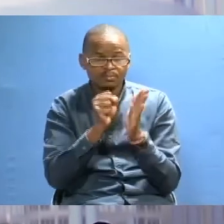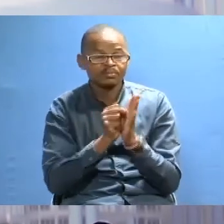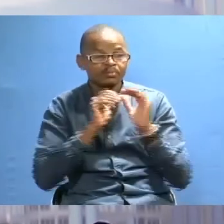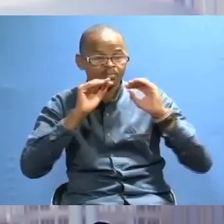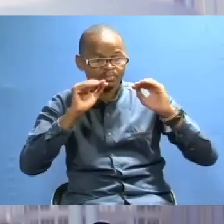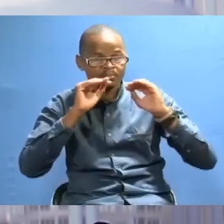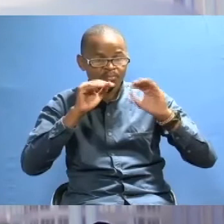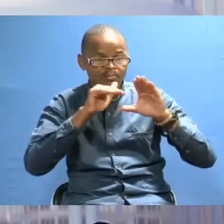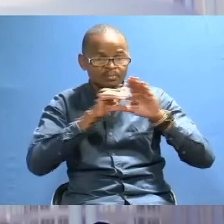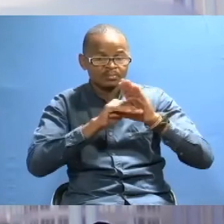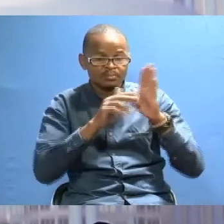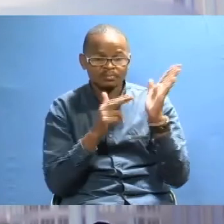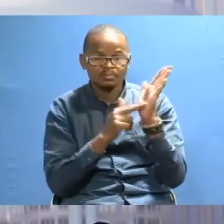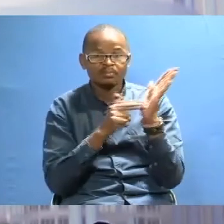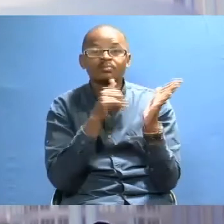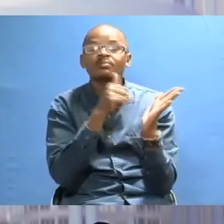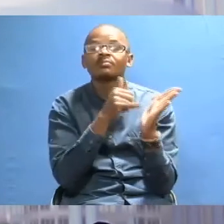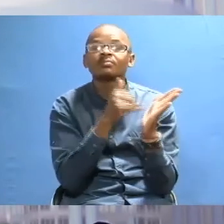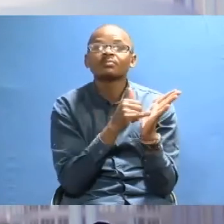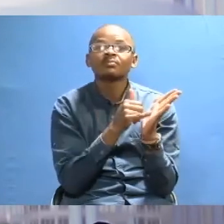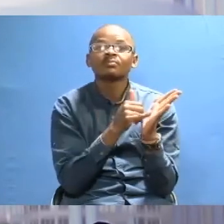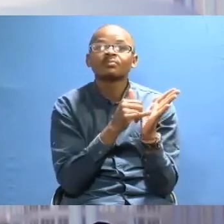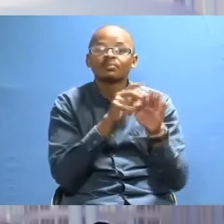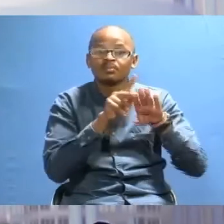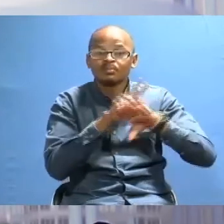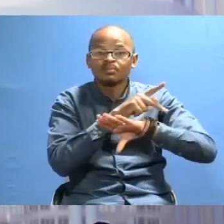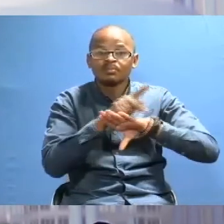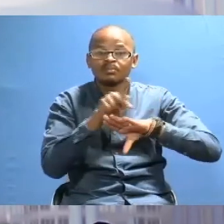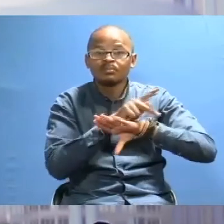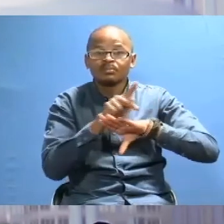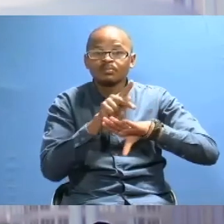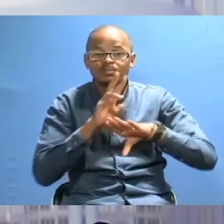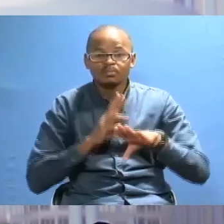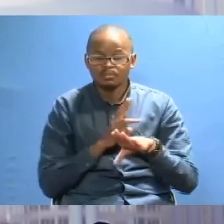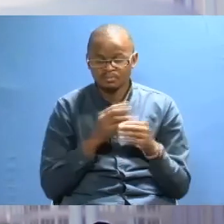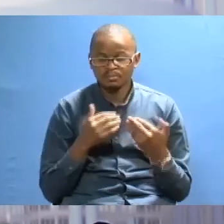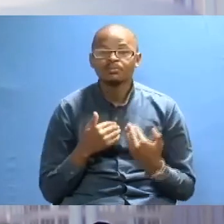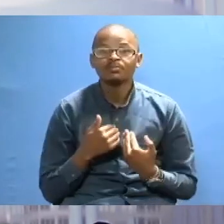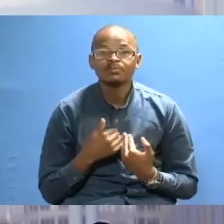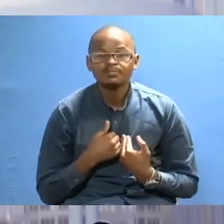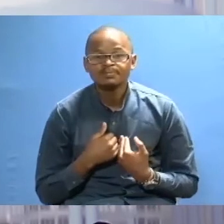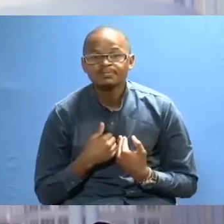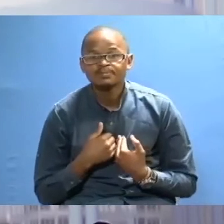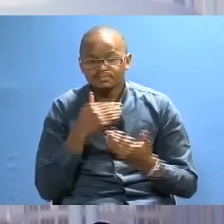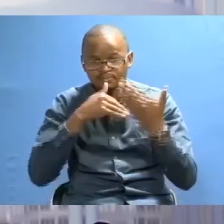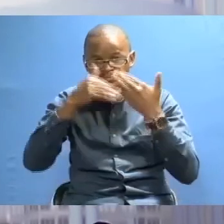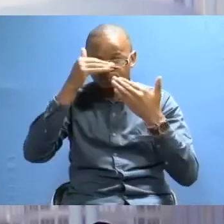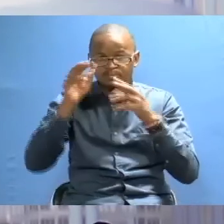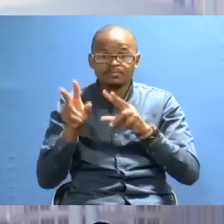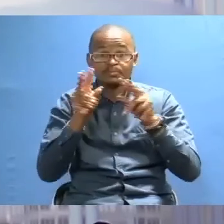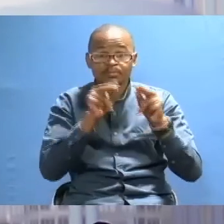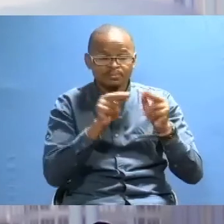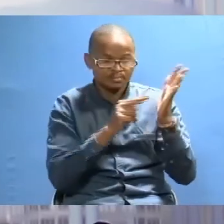taught in units, including the practicals. We have the university